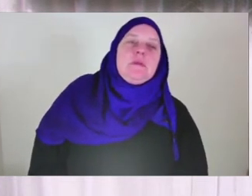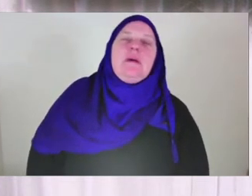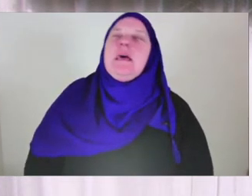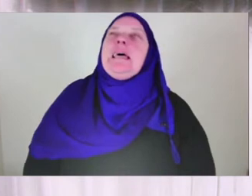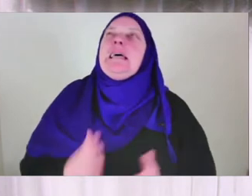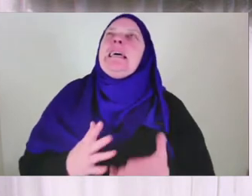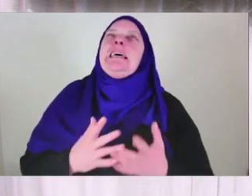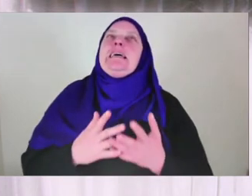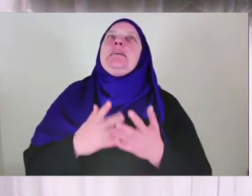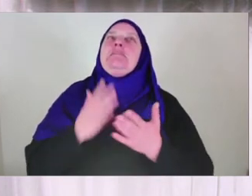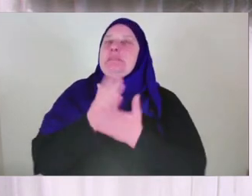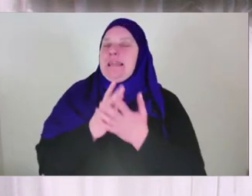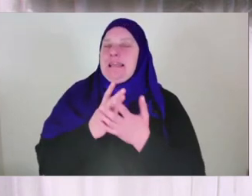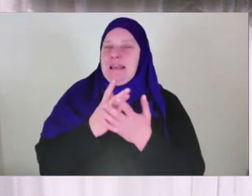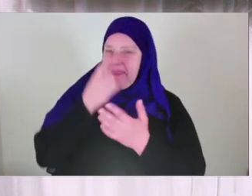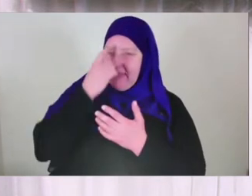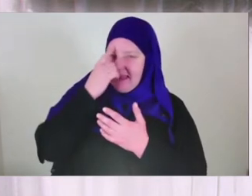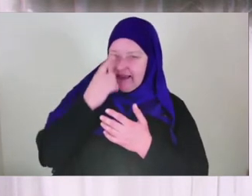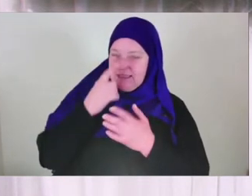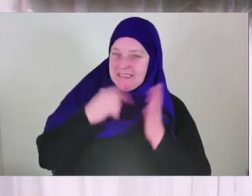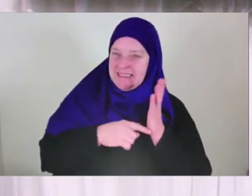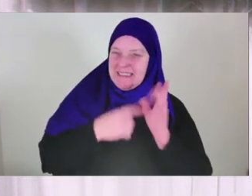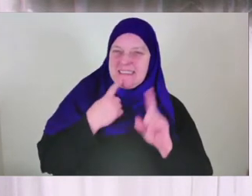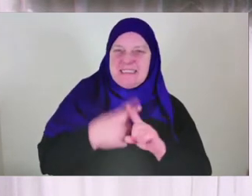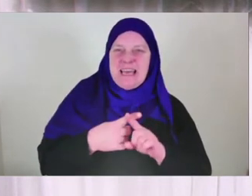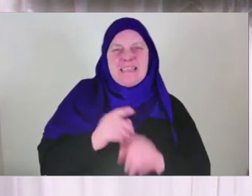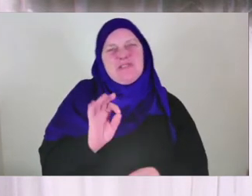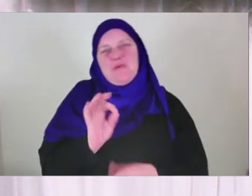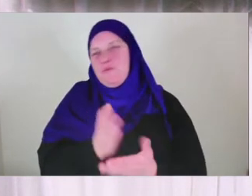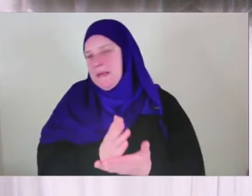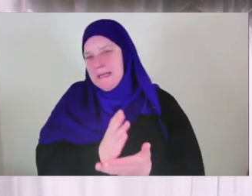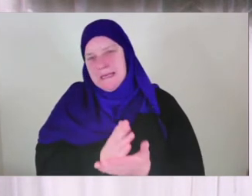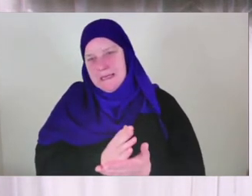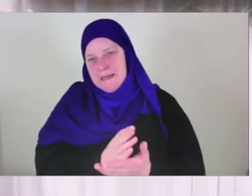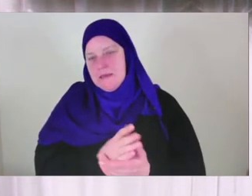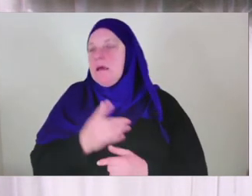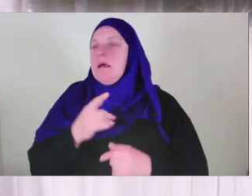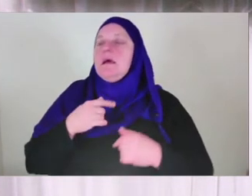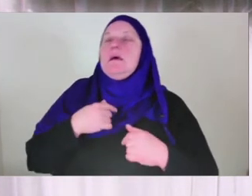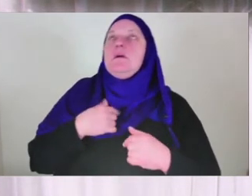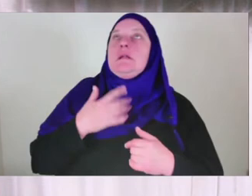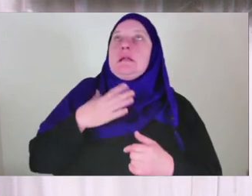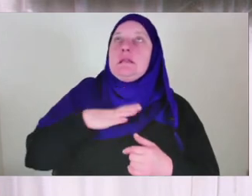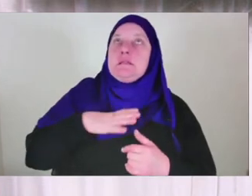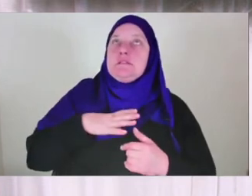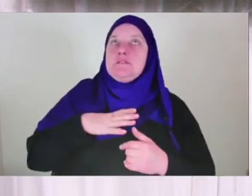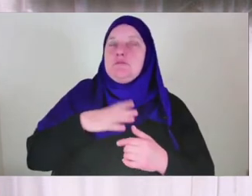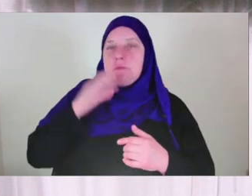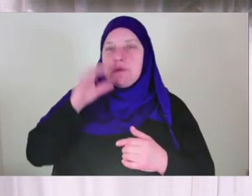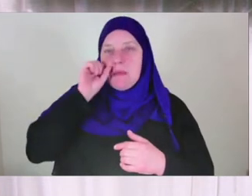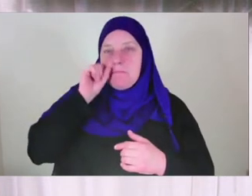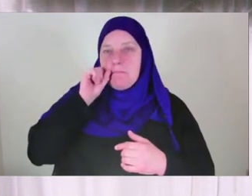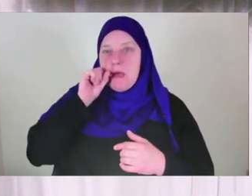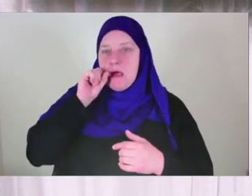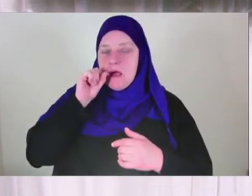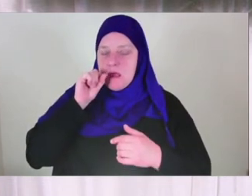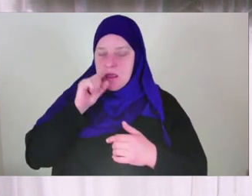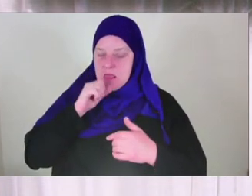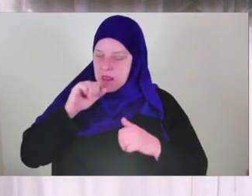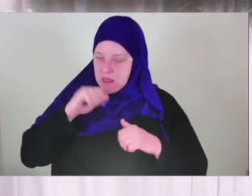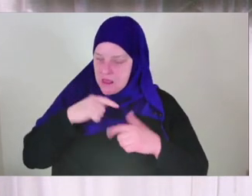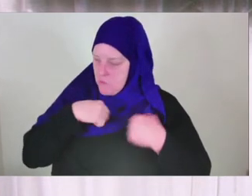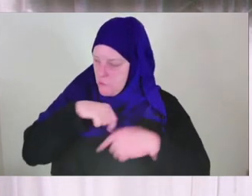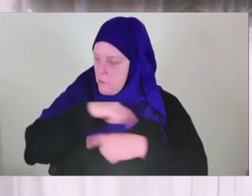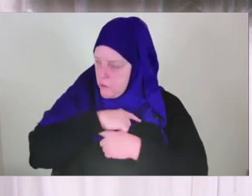belief and those who are less fortunate. Hajj, the thing is, let me tell you something. The thing is, you're not rich because of the sweat of